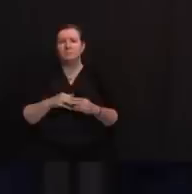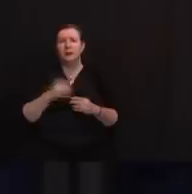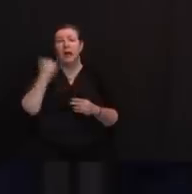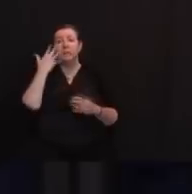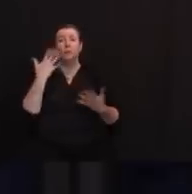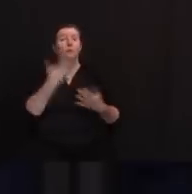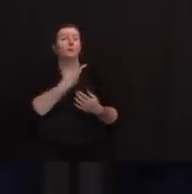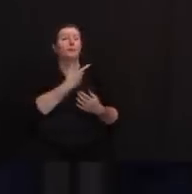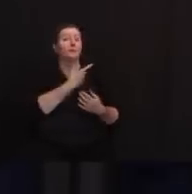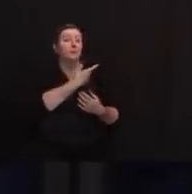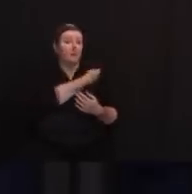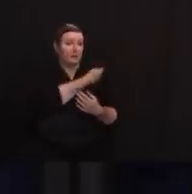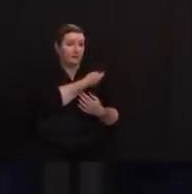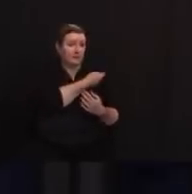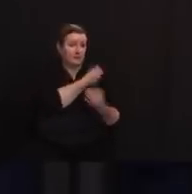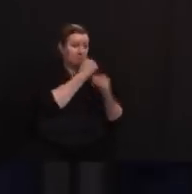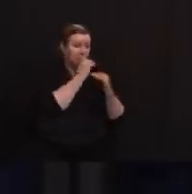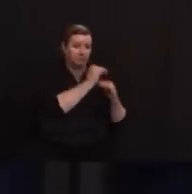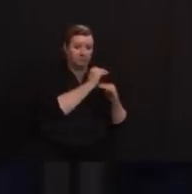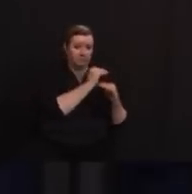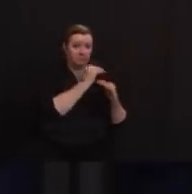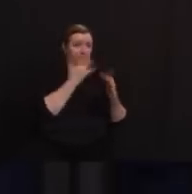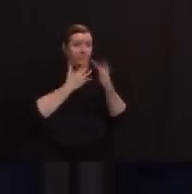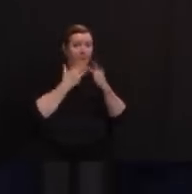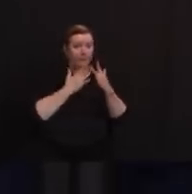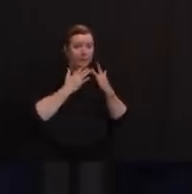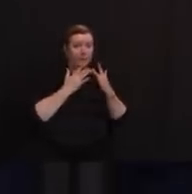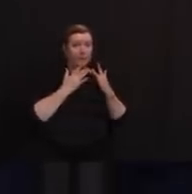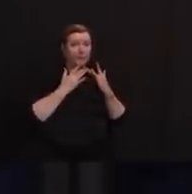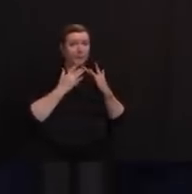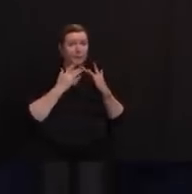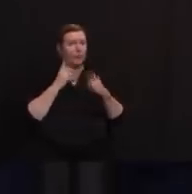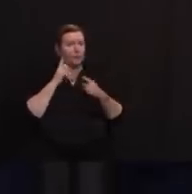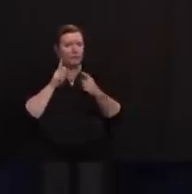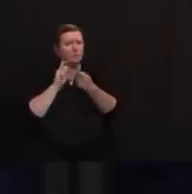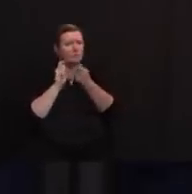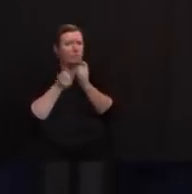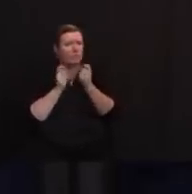COVID vaccine program and will be updated as needed